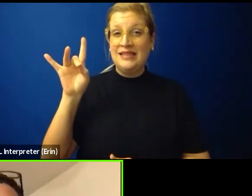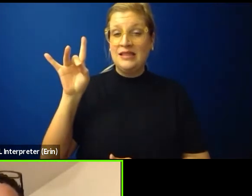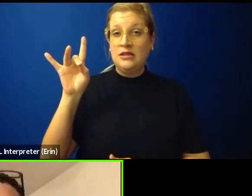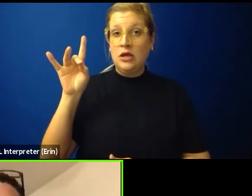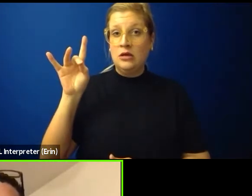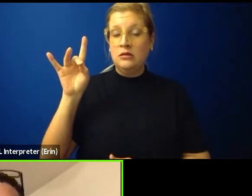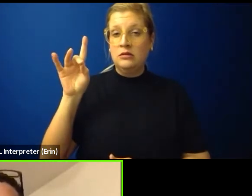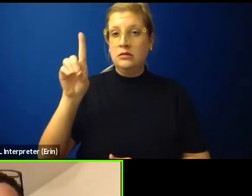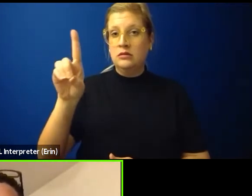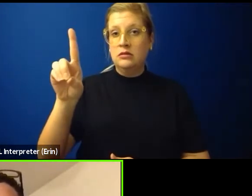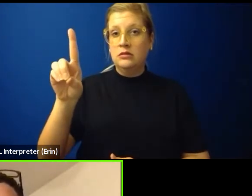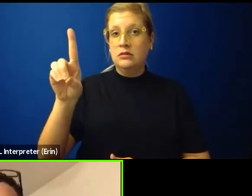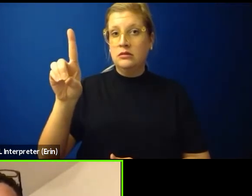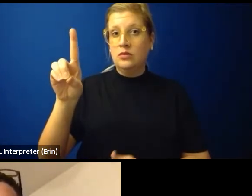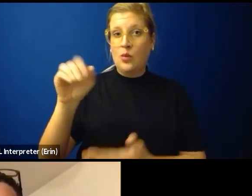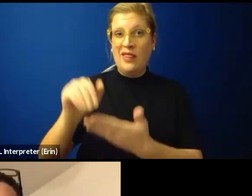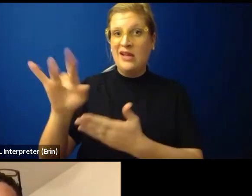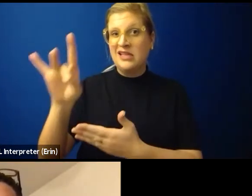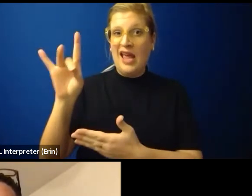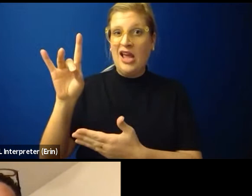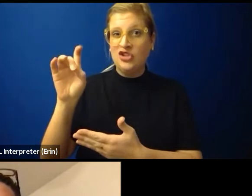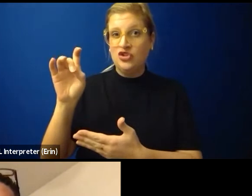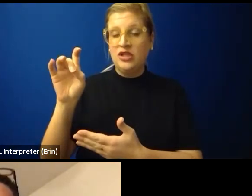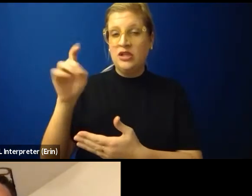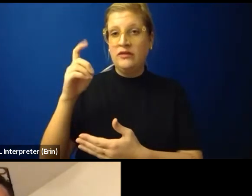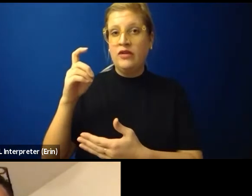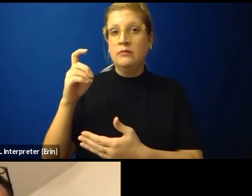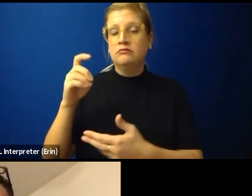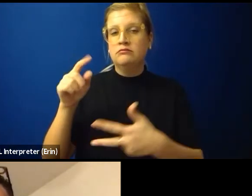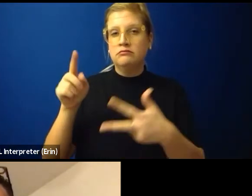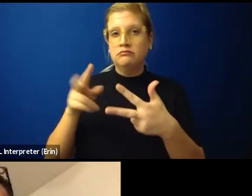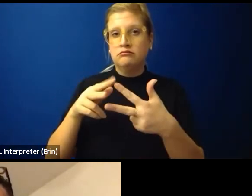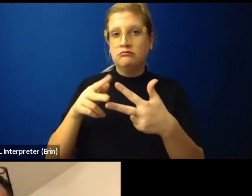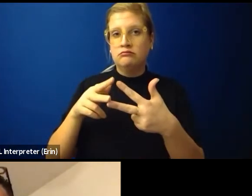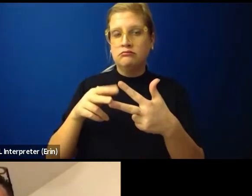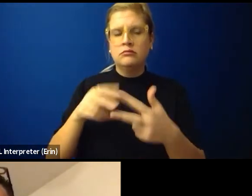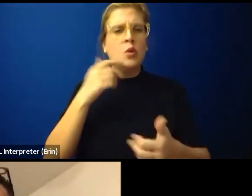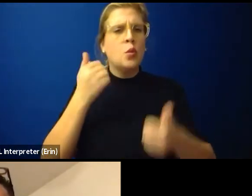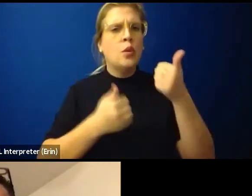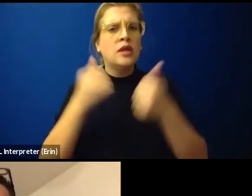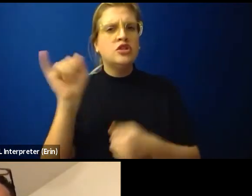and 8. Okay. And then what insurance do you accept?